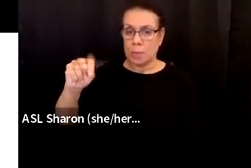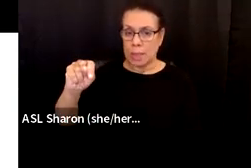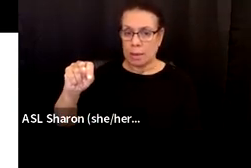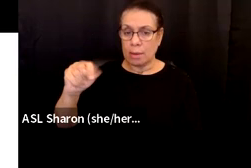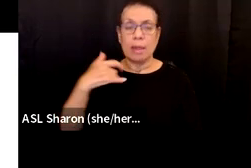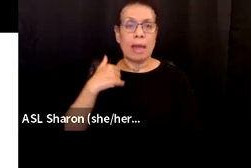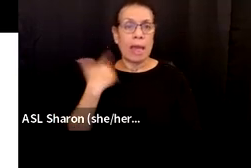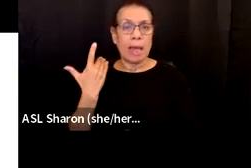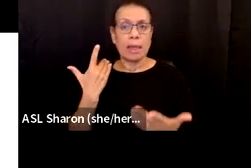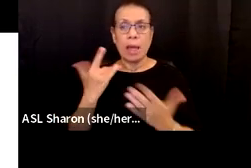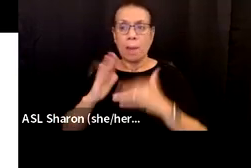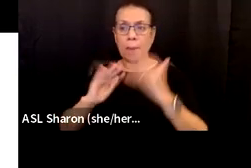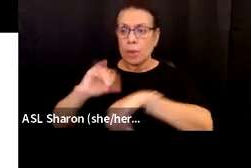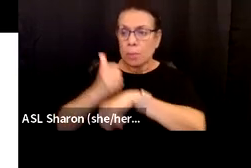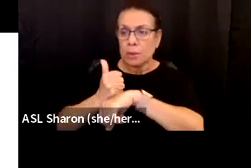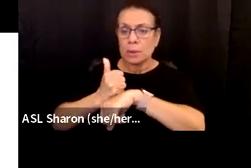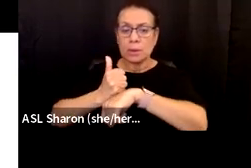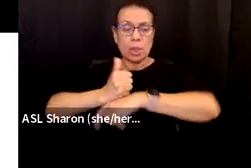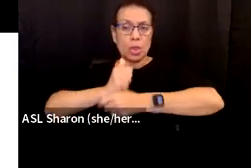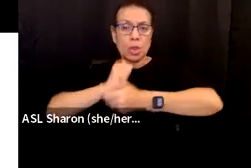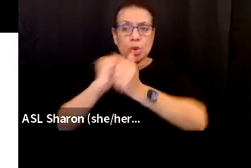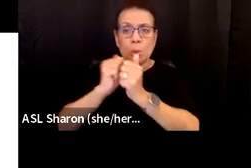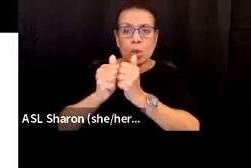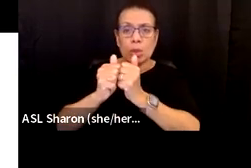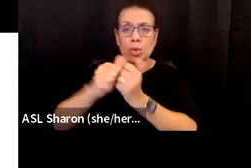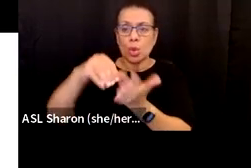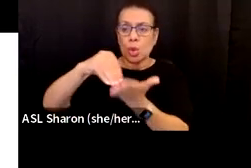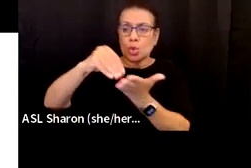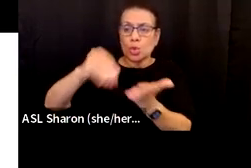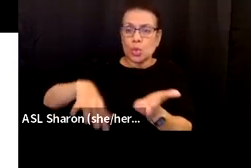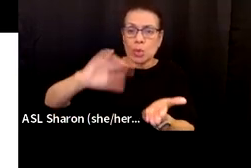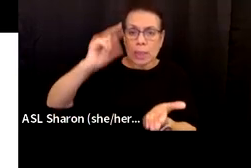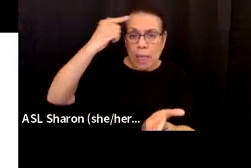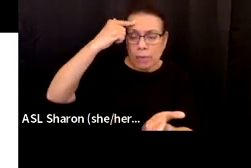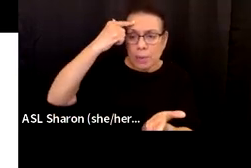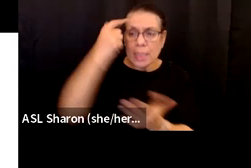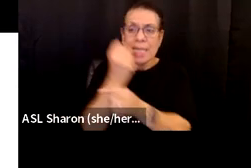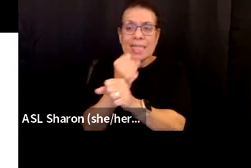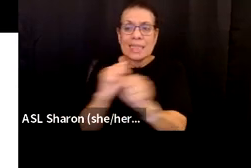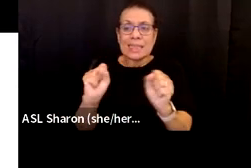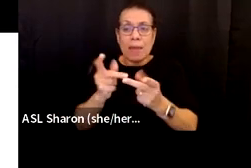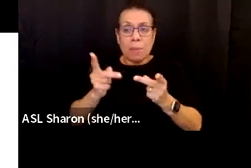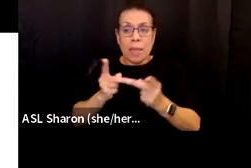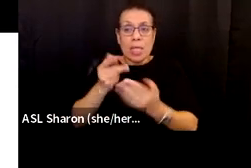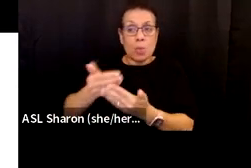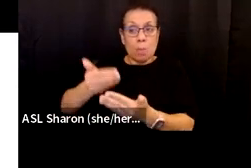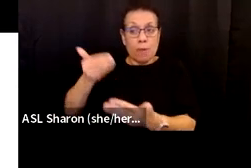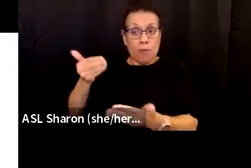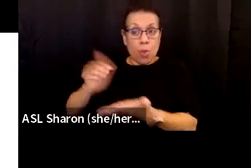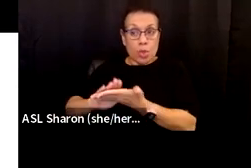arts to sports to student government in safe places to go for before and after school